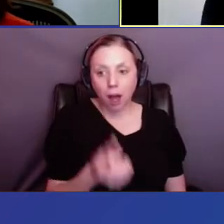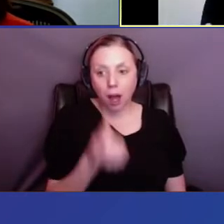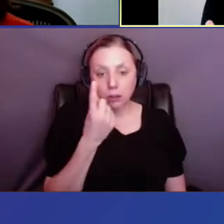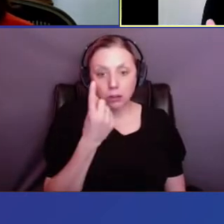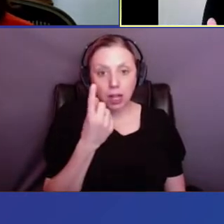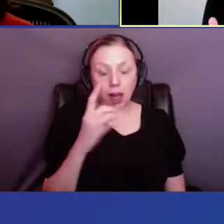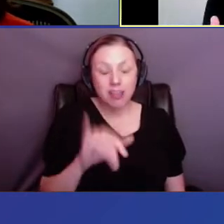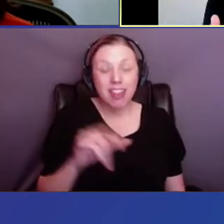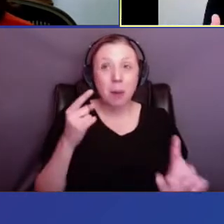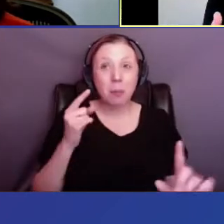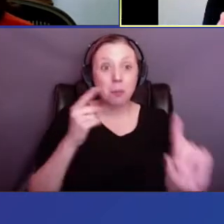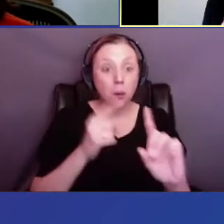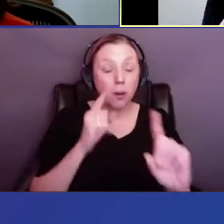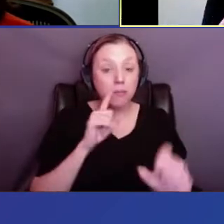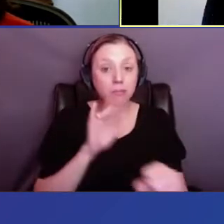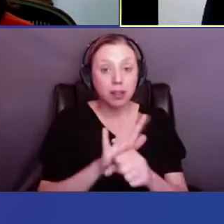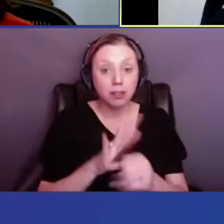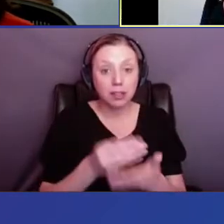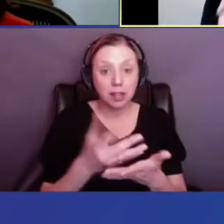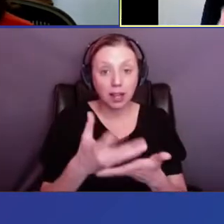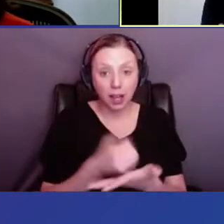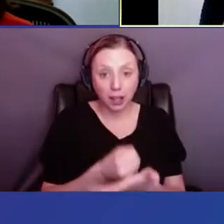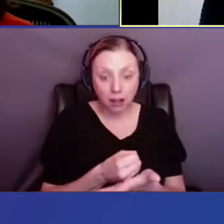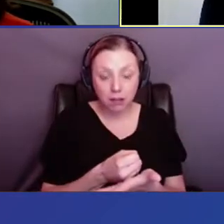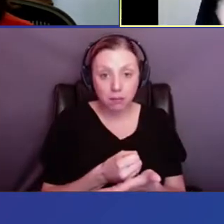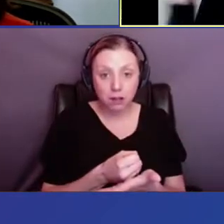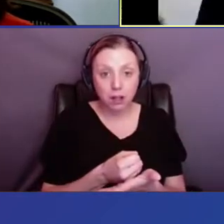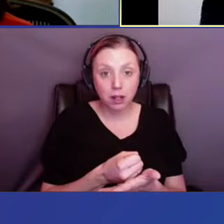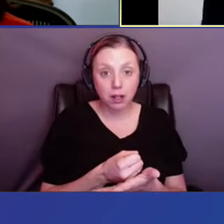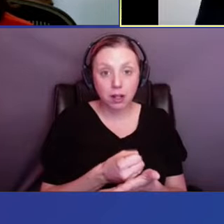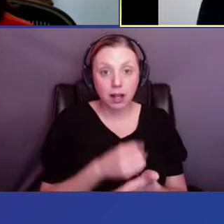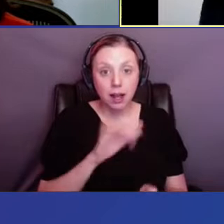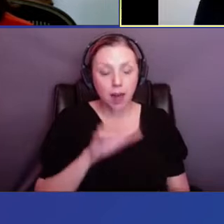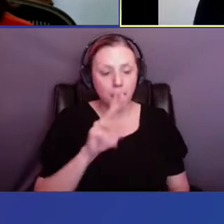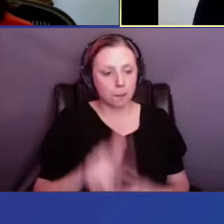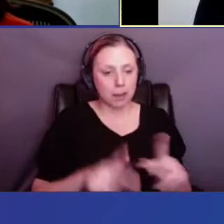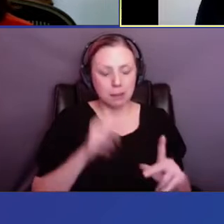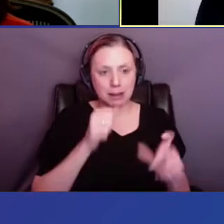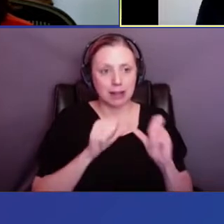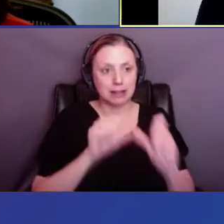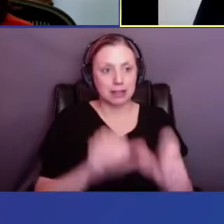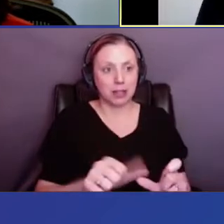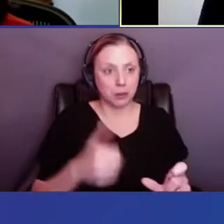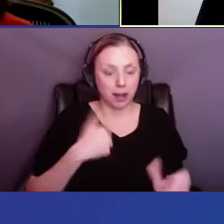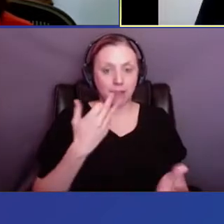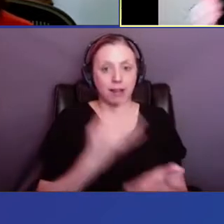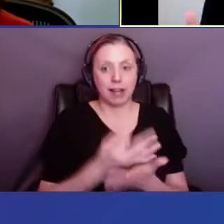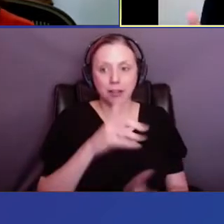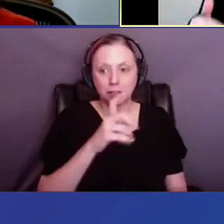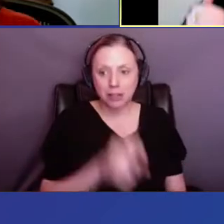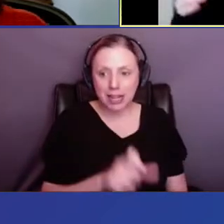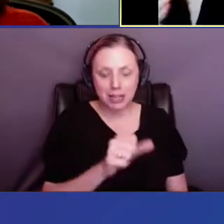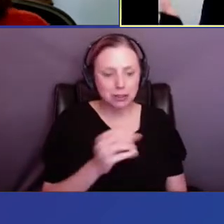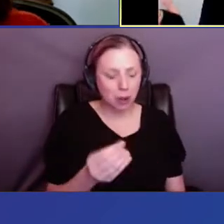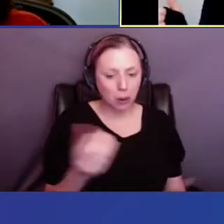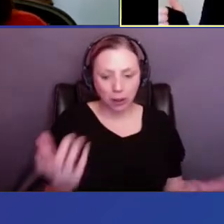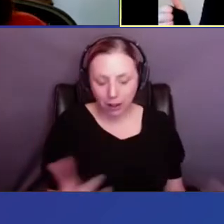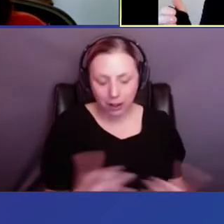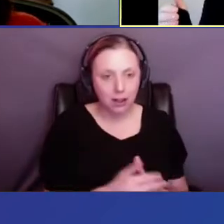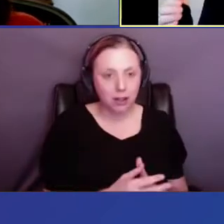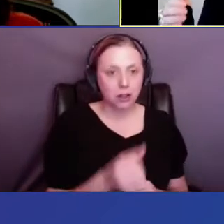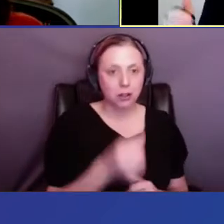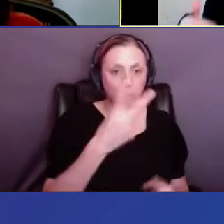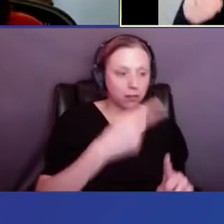of having guaranteed income is so that people don't continue to have financial need, so that in 12 months or